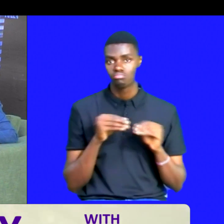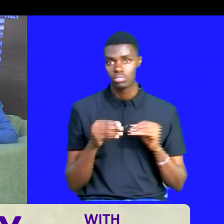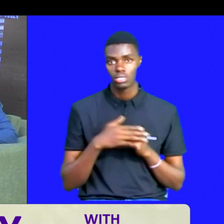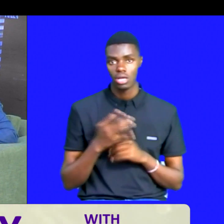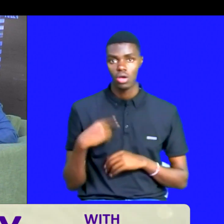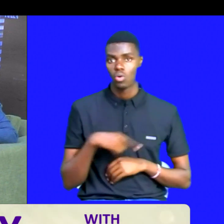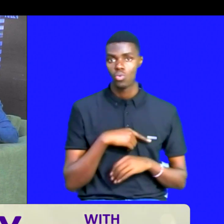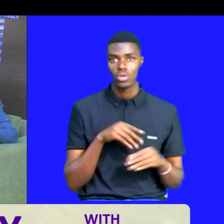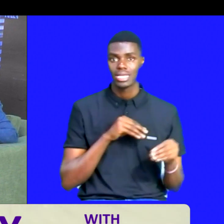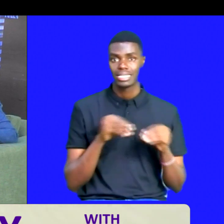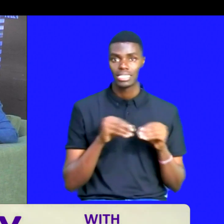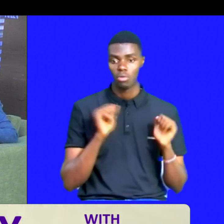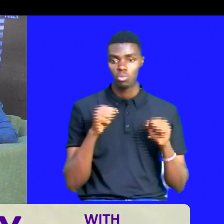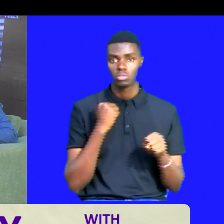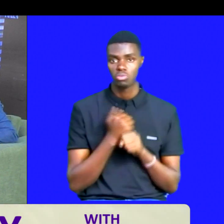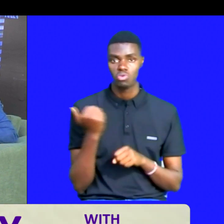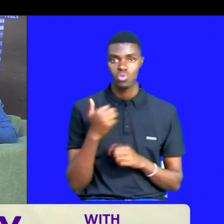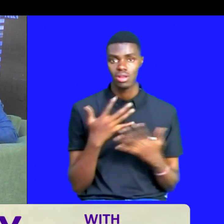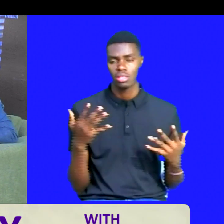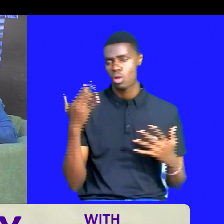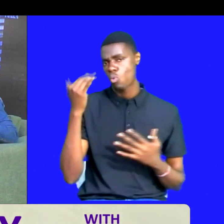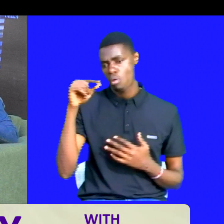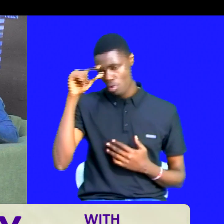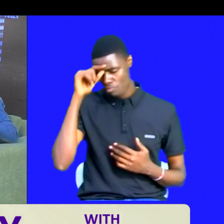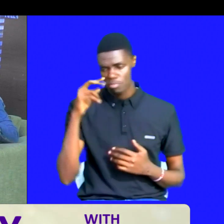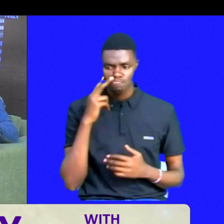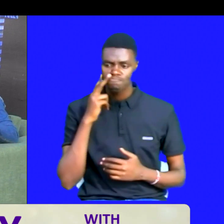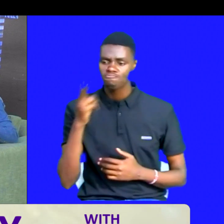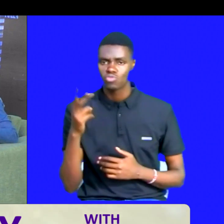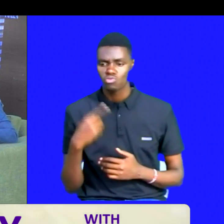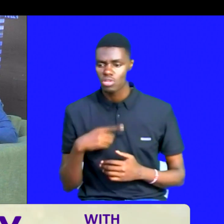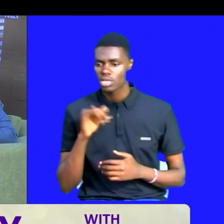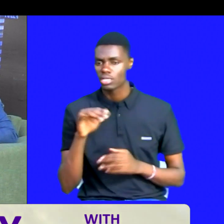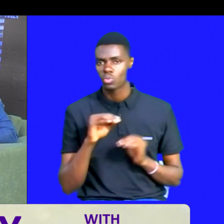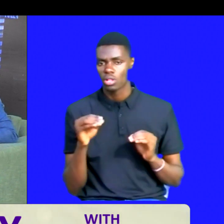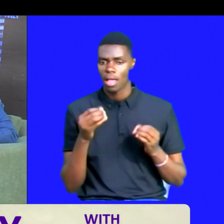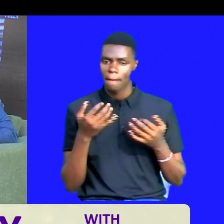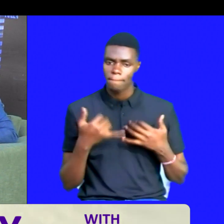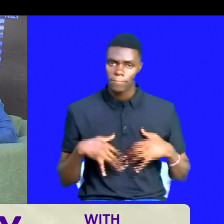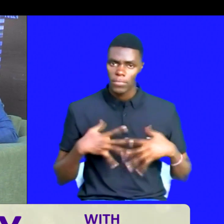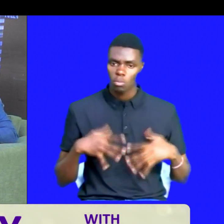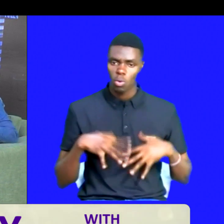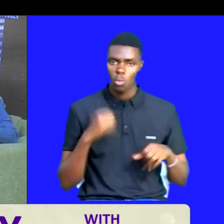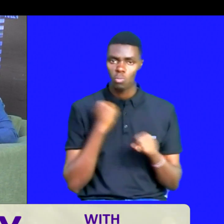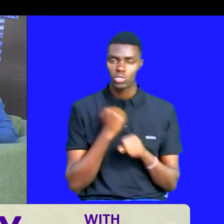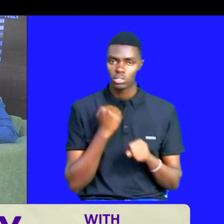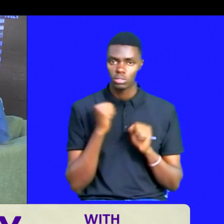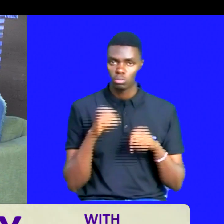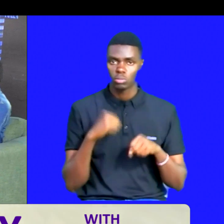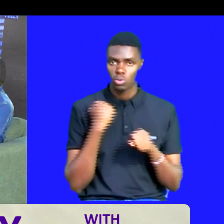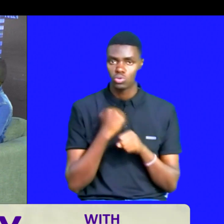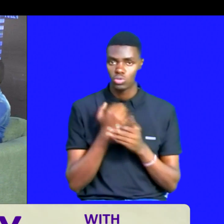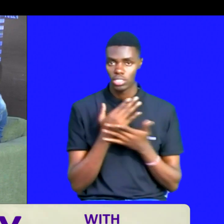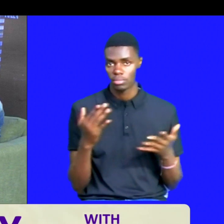disabled, we can do anything. Why is the government not even looking at that point? That if these people can do something, then why can't we put them even